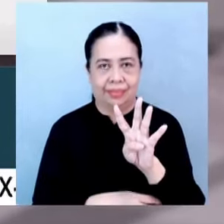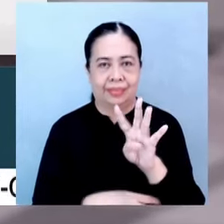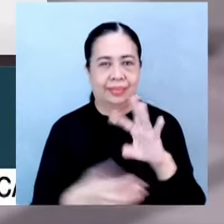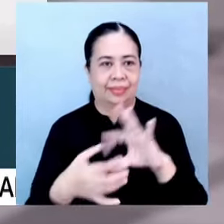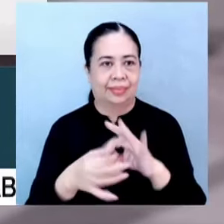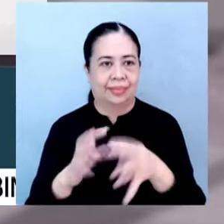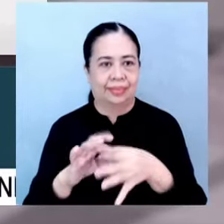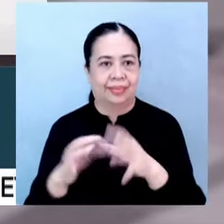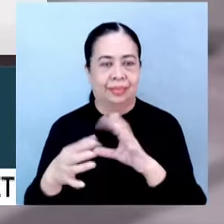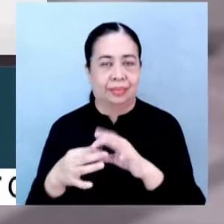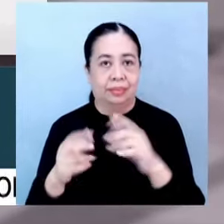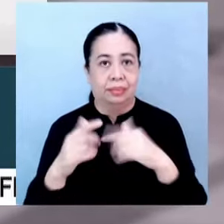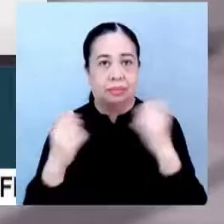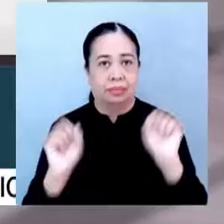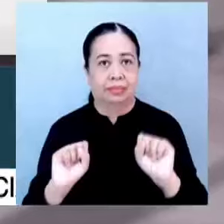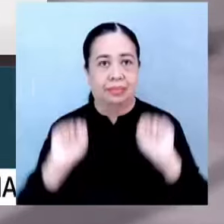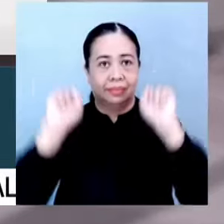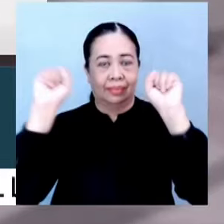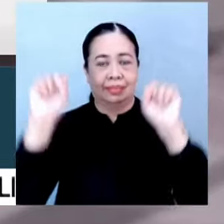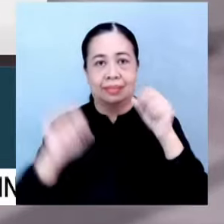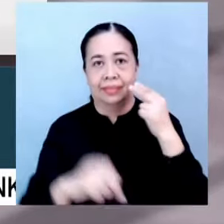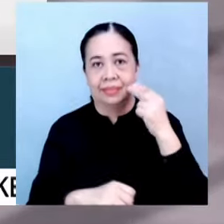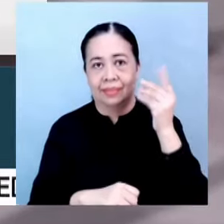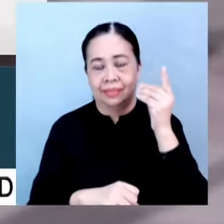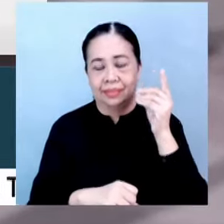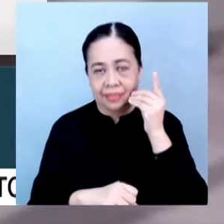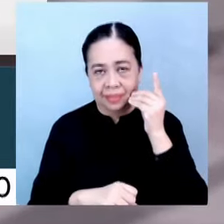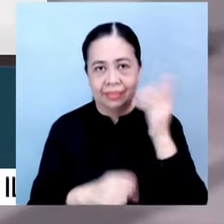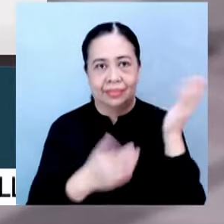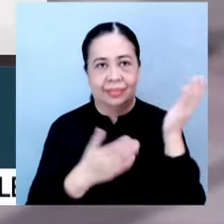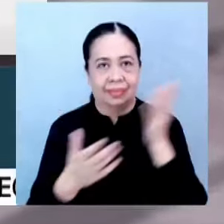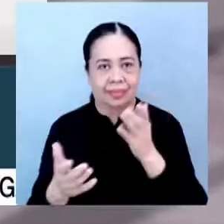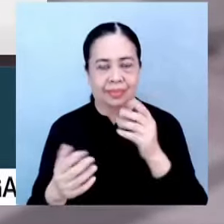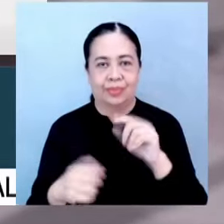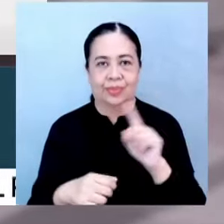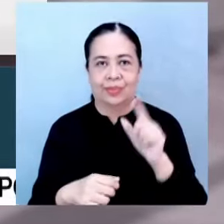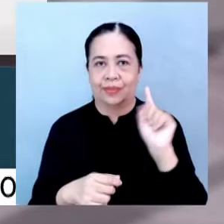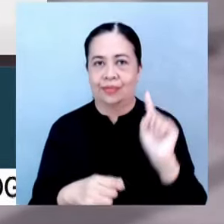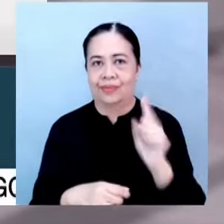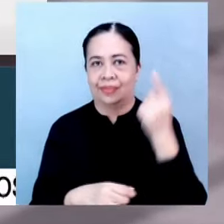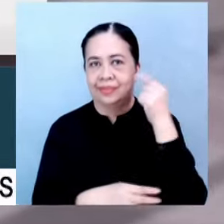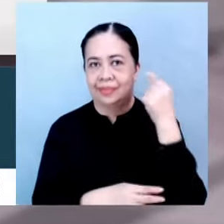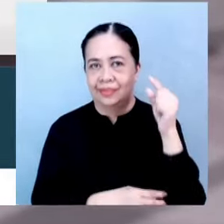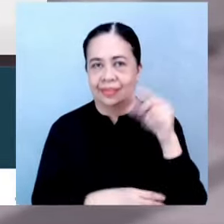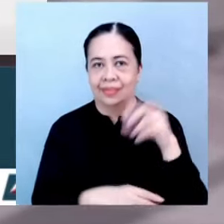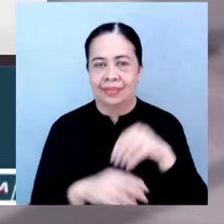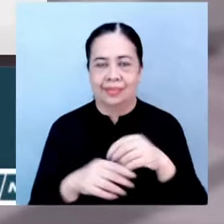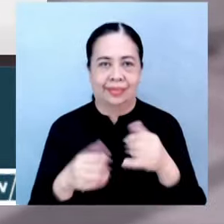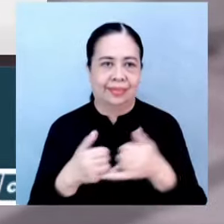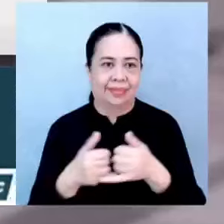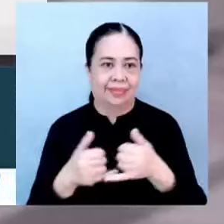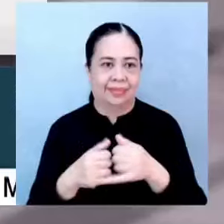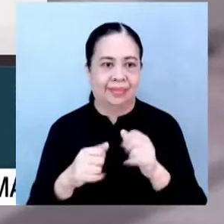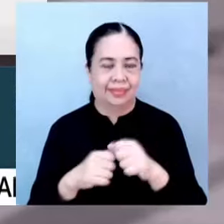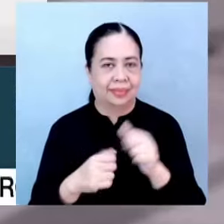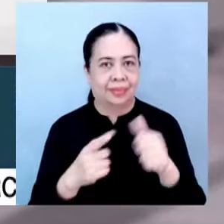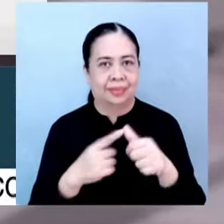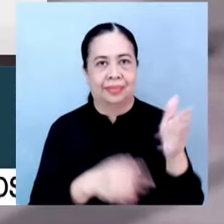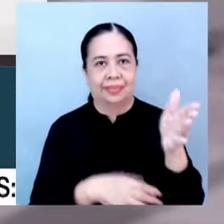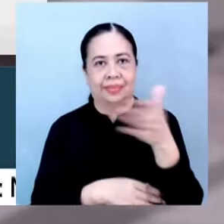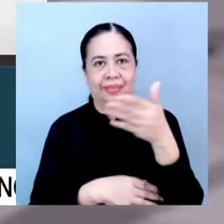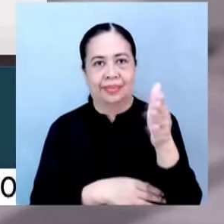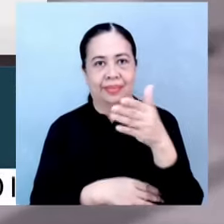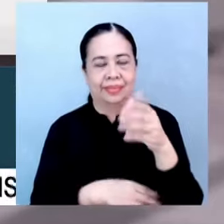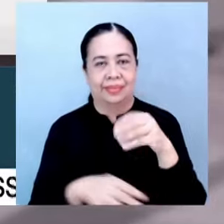Before weightlifter Heidi Lynn Diaz brought home the country's first gold medal in the Games, she was the flag bearer in